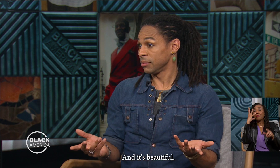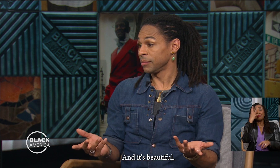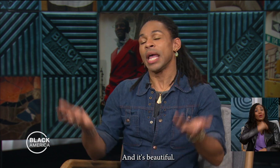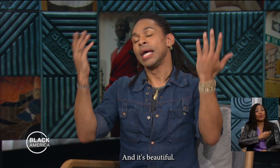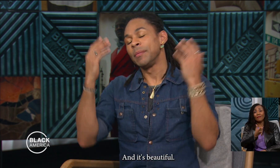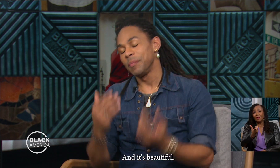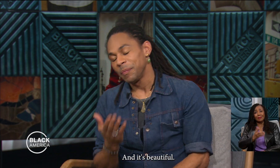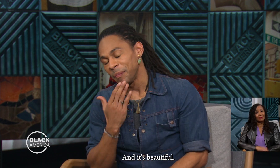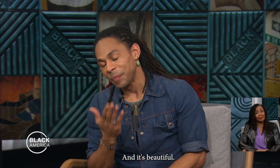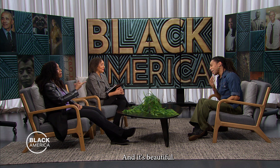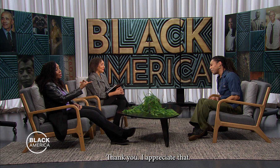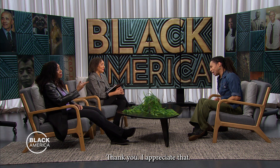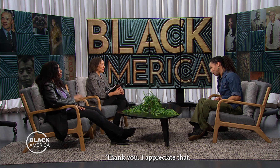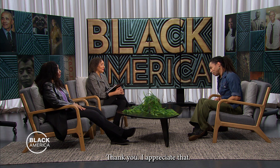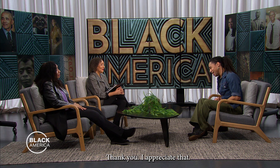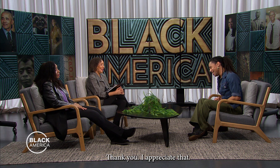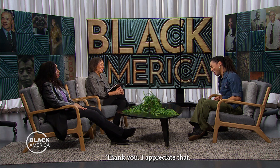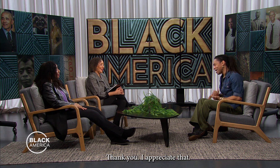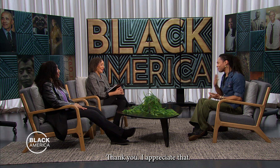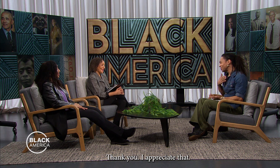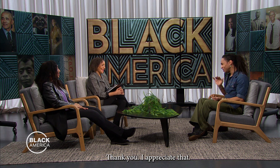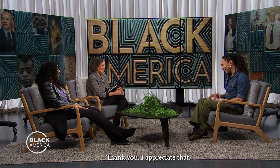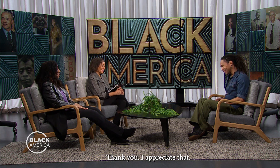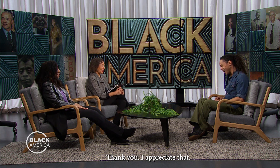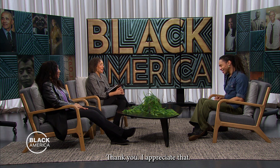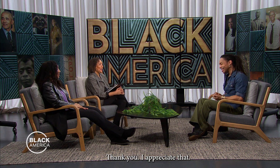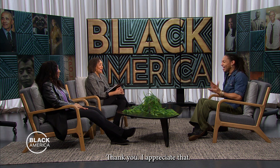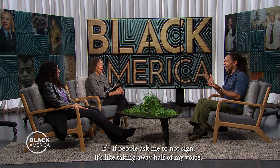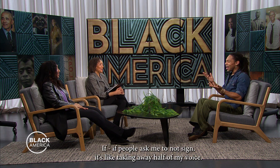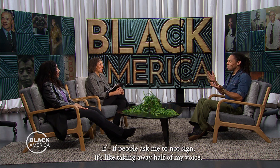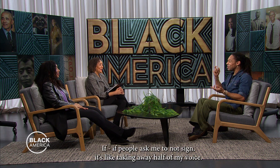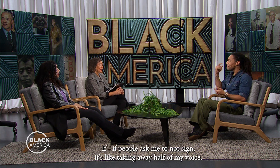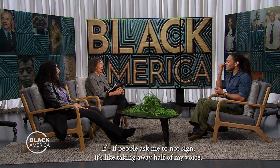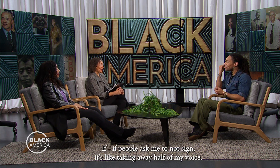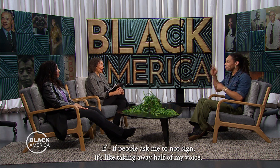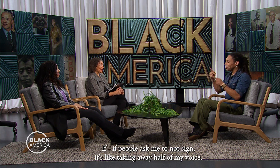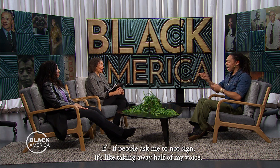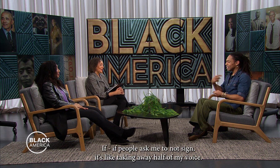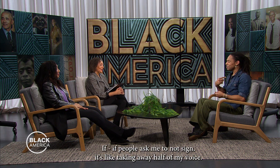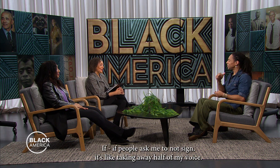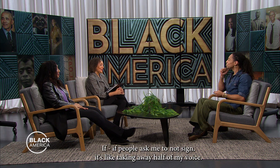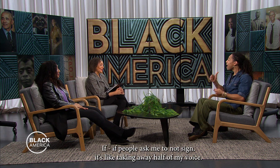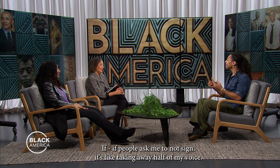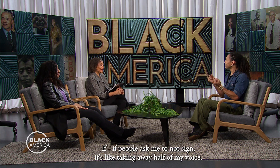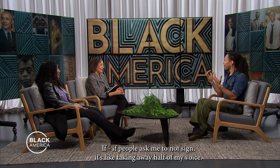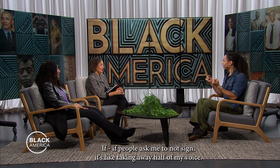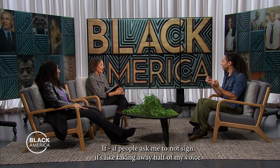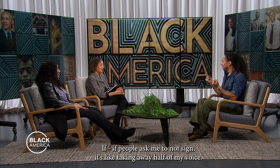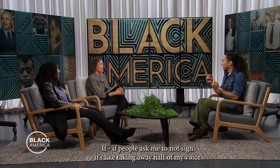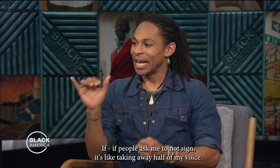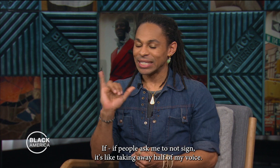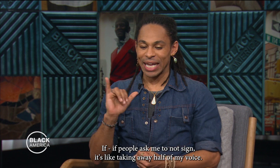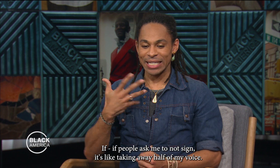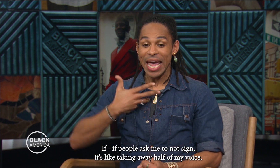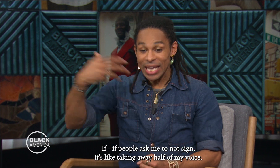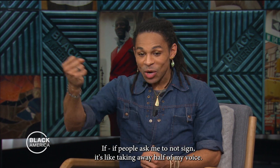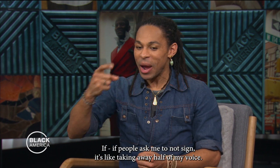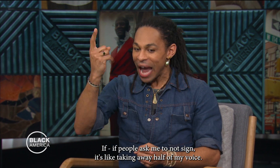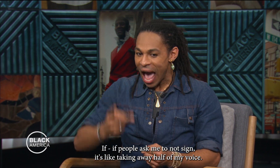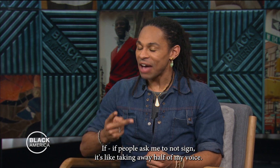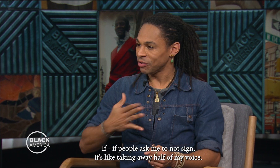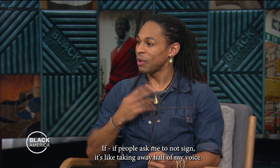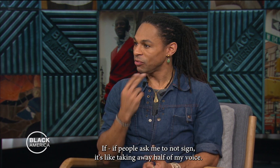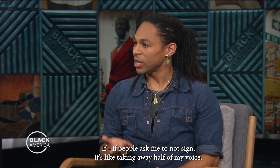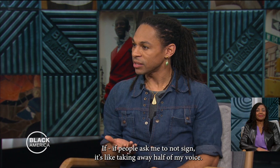it's beautiful. Thank you. I appreciate that. If people ask me to not sign, it's like taking